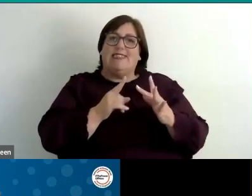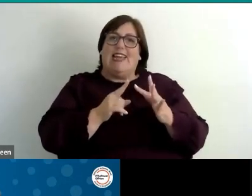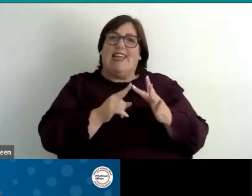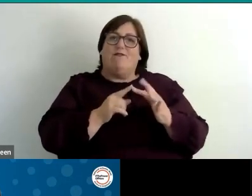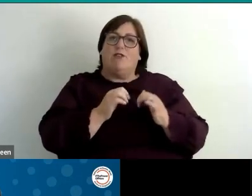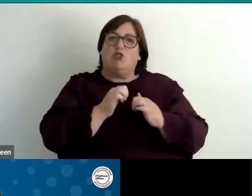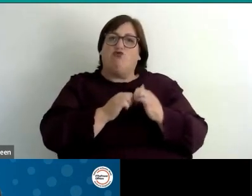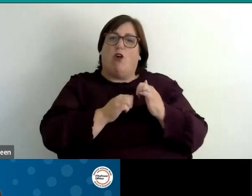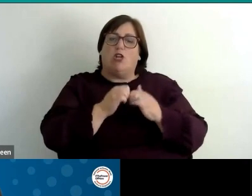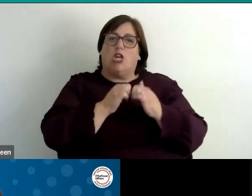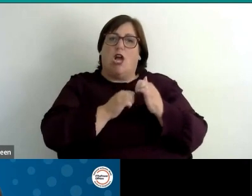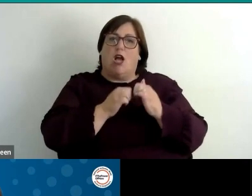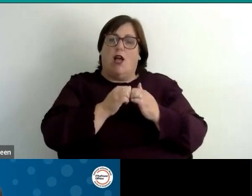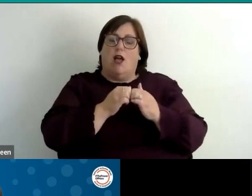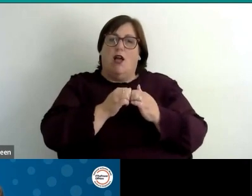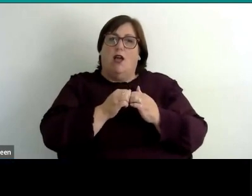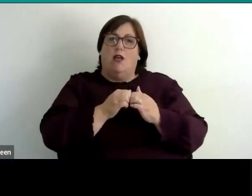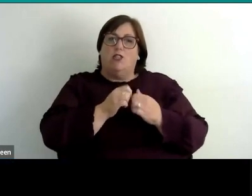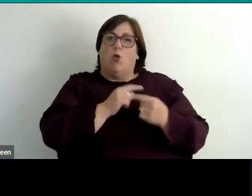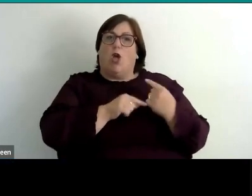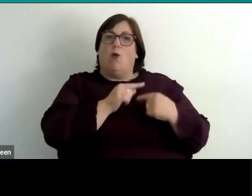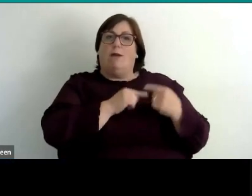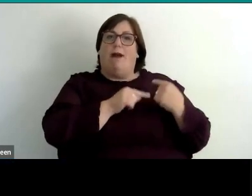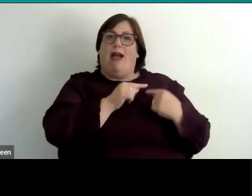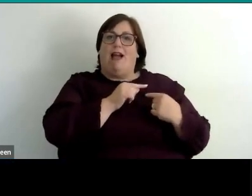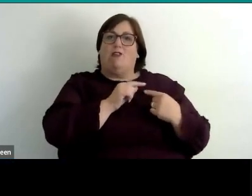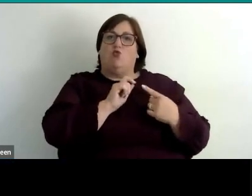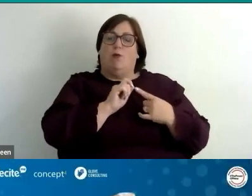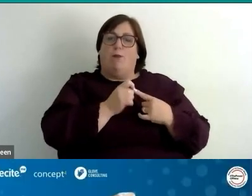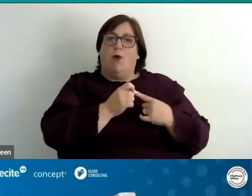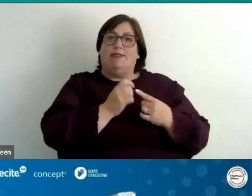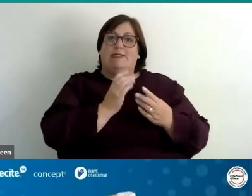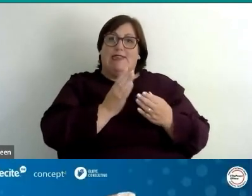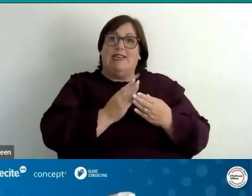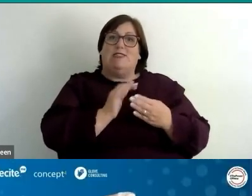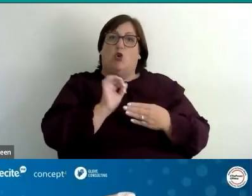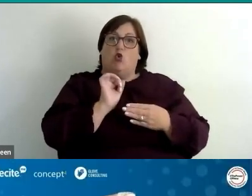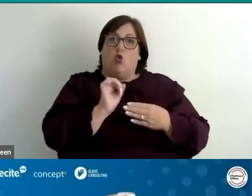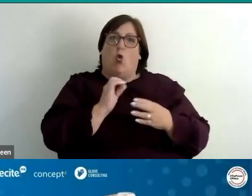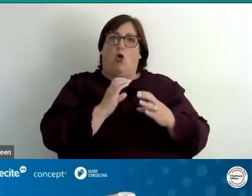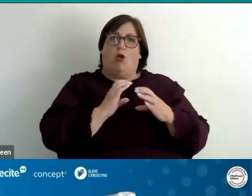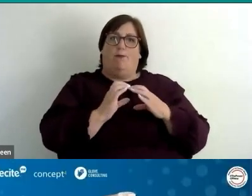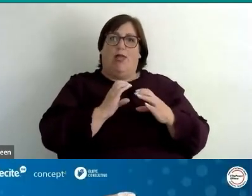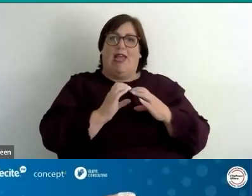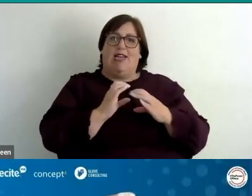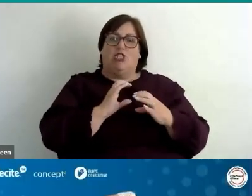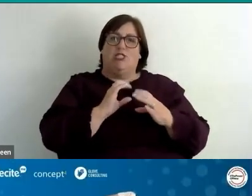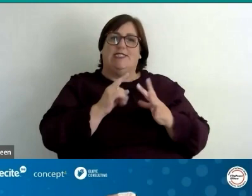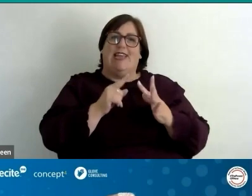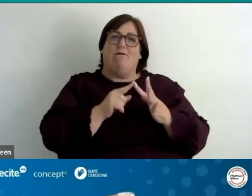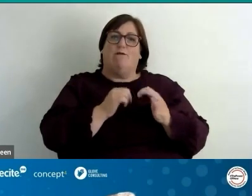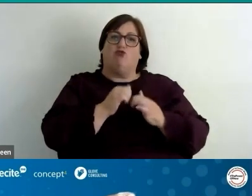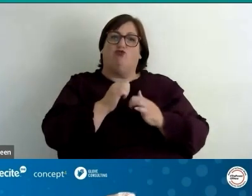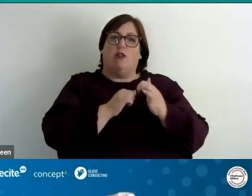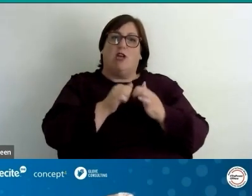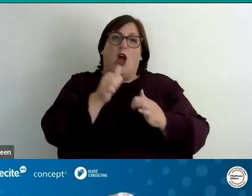back to, the point about, is your communications infrastructure aware of what your EDI